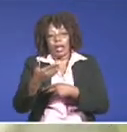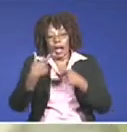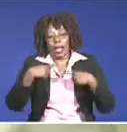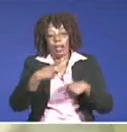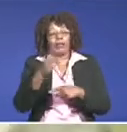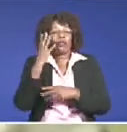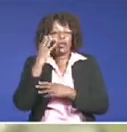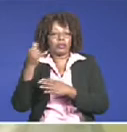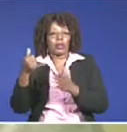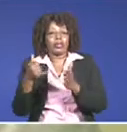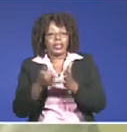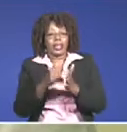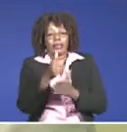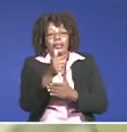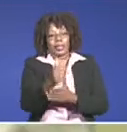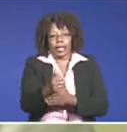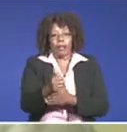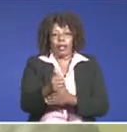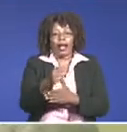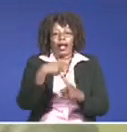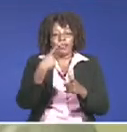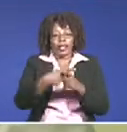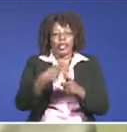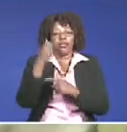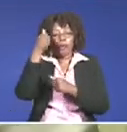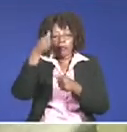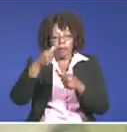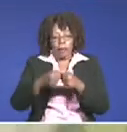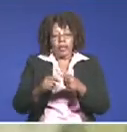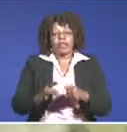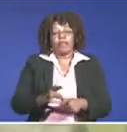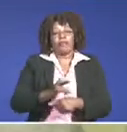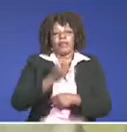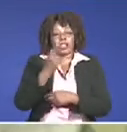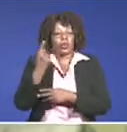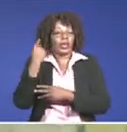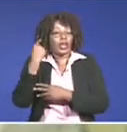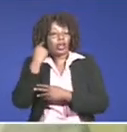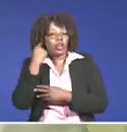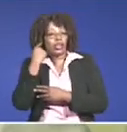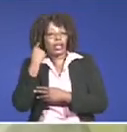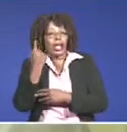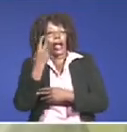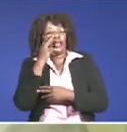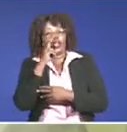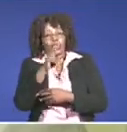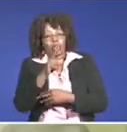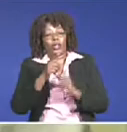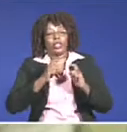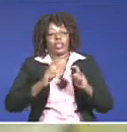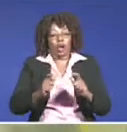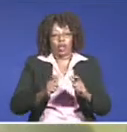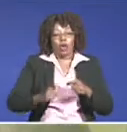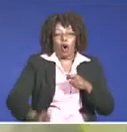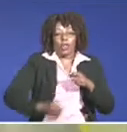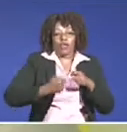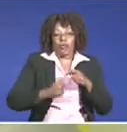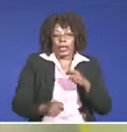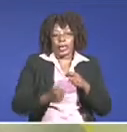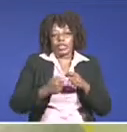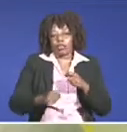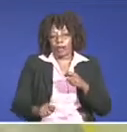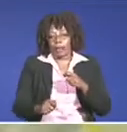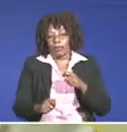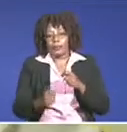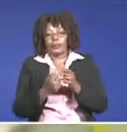them to experience it, and they will definitely remember the feeling that they got when they heard and saw Junkanoo and when they saw Regan's Creek. So I just gave them a little